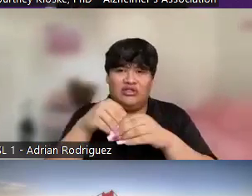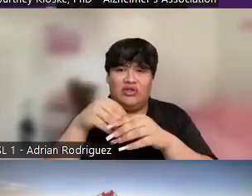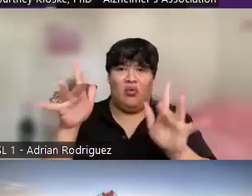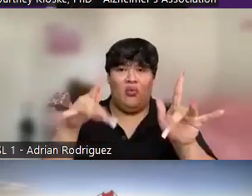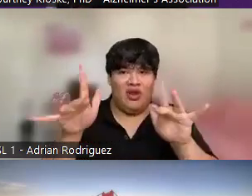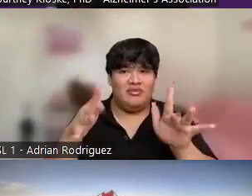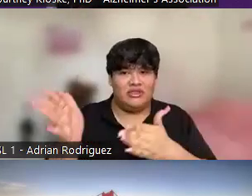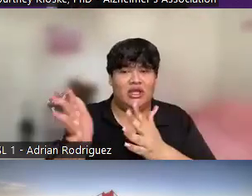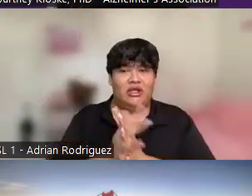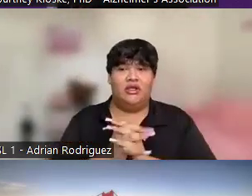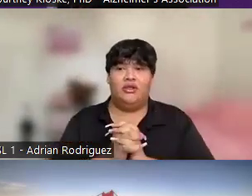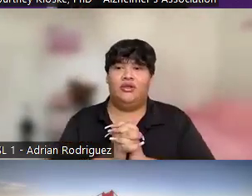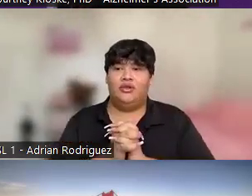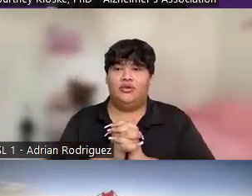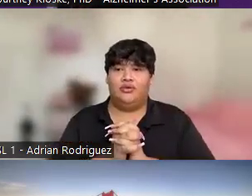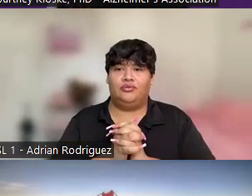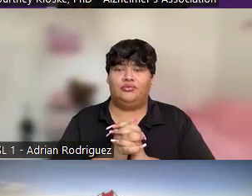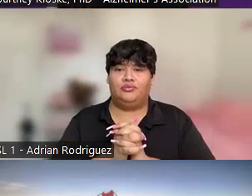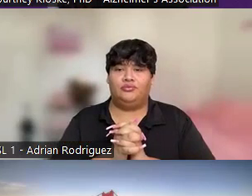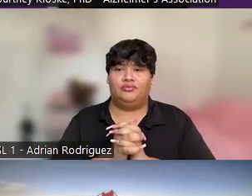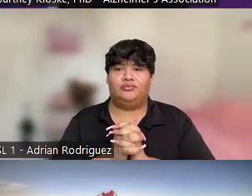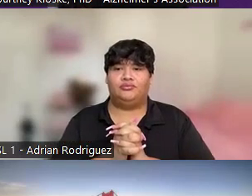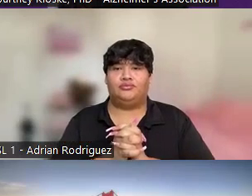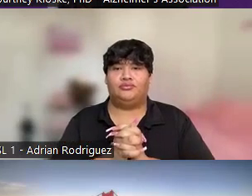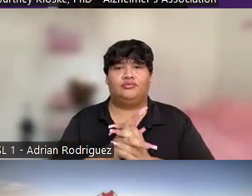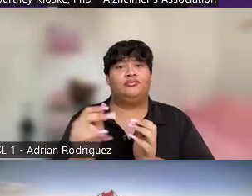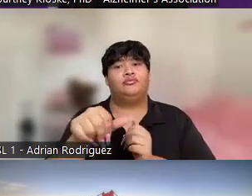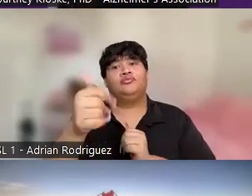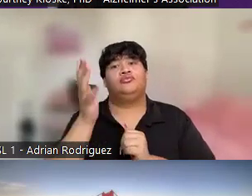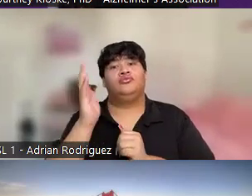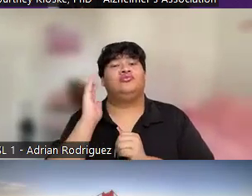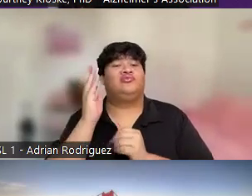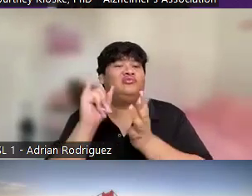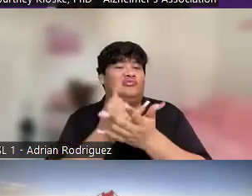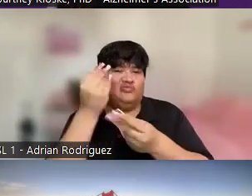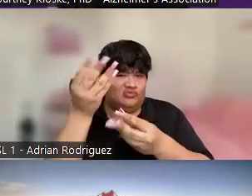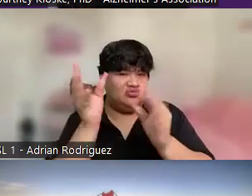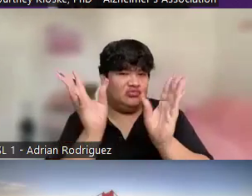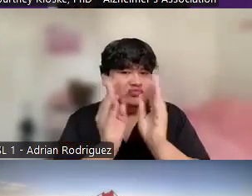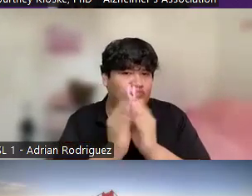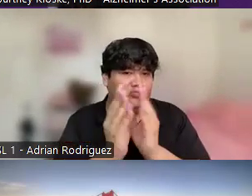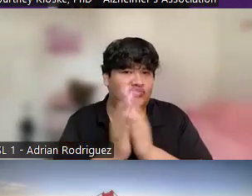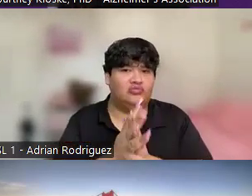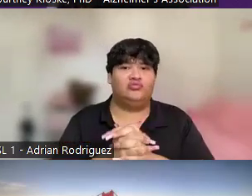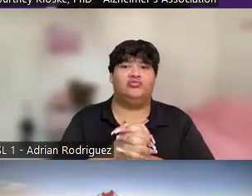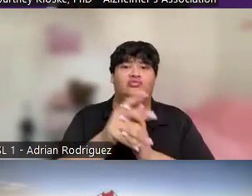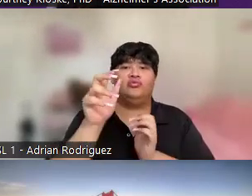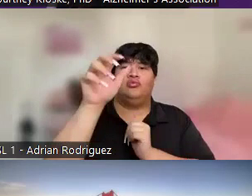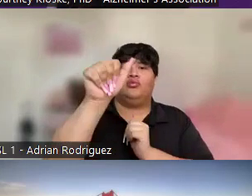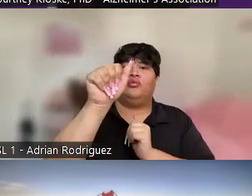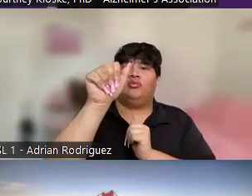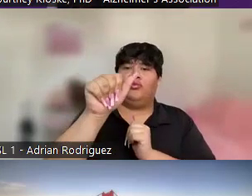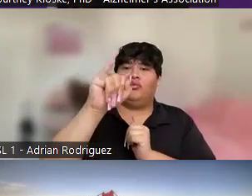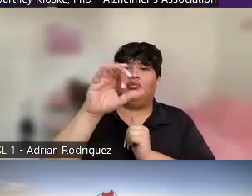And the next two slides are just some conferences that are coming up. This one is called AAIC for All. It's